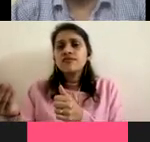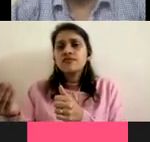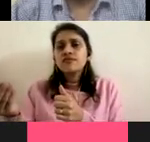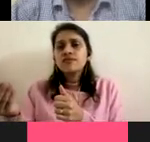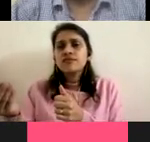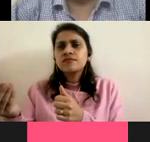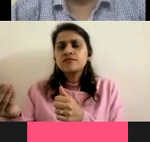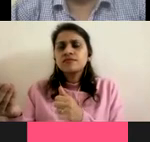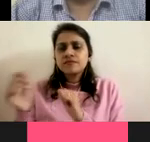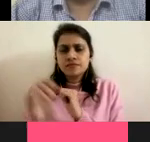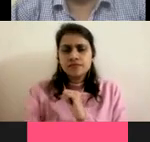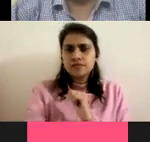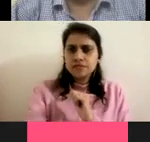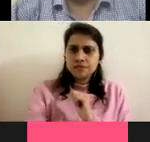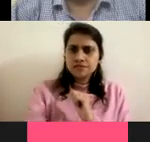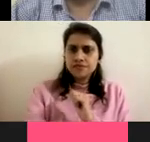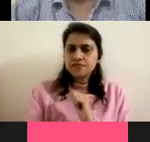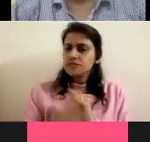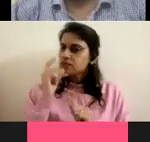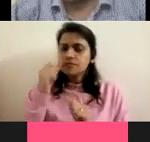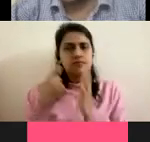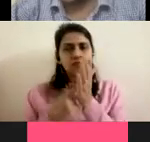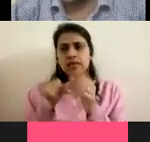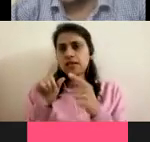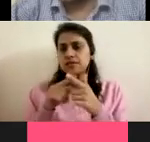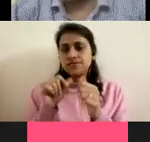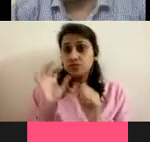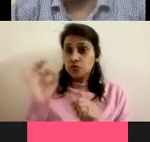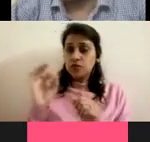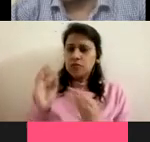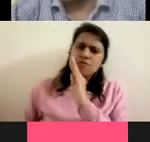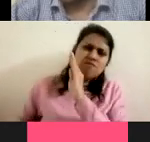That is fine, but they are bringing, that person is bringing exceptional skill.